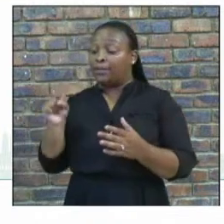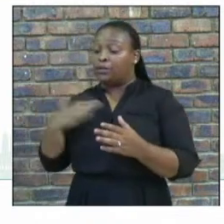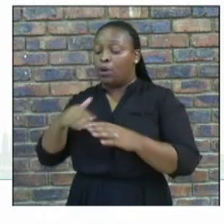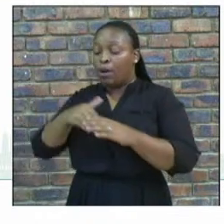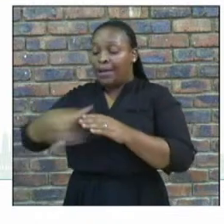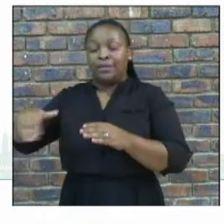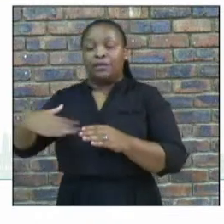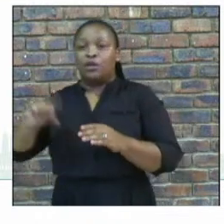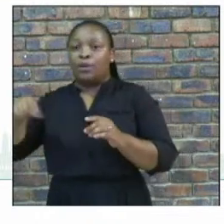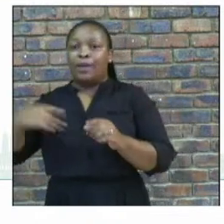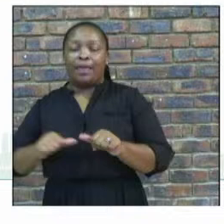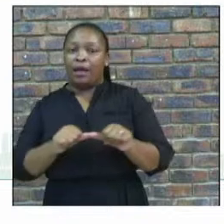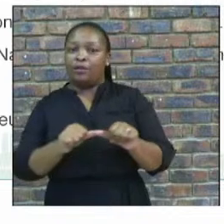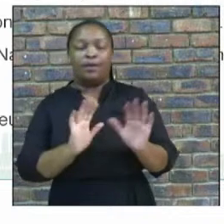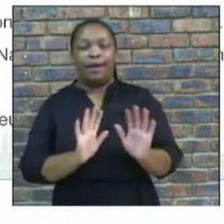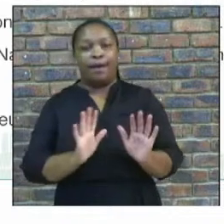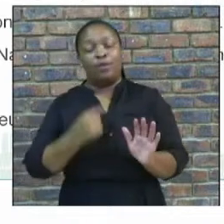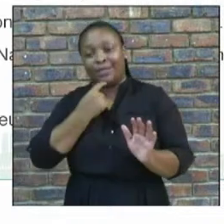petroleum right.